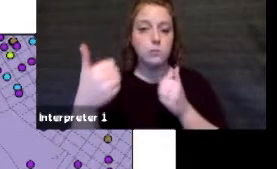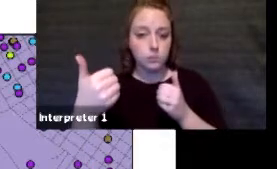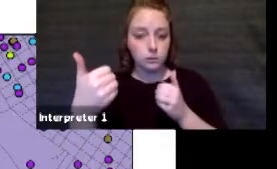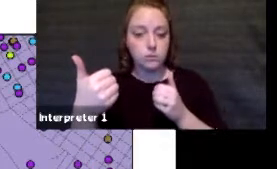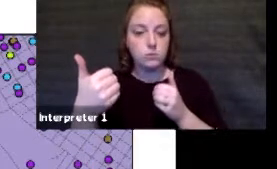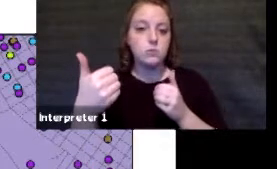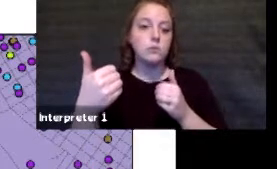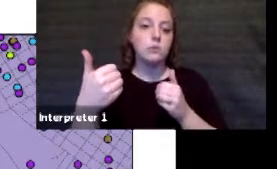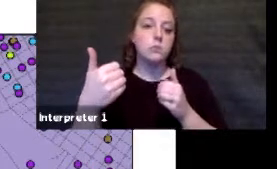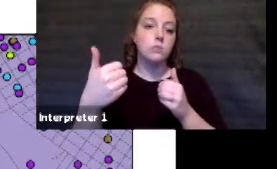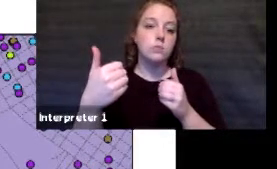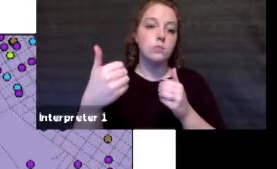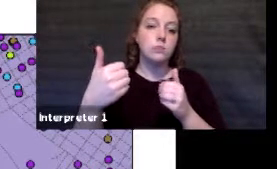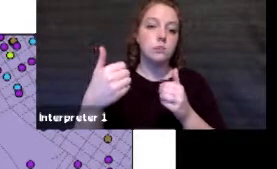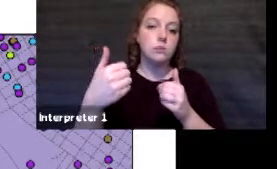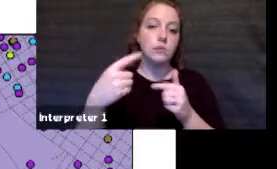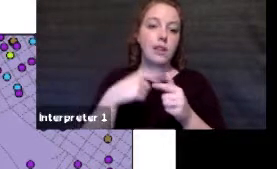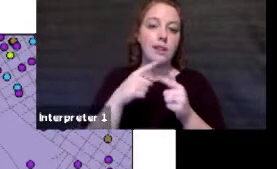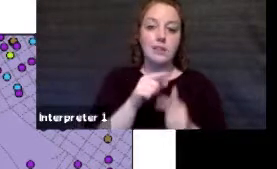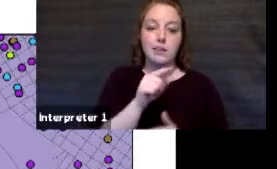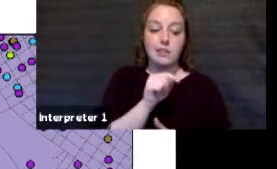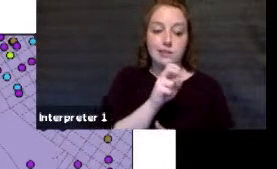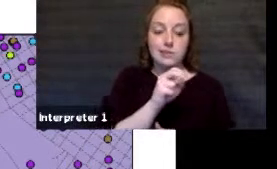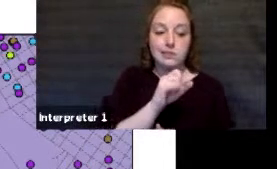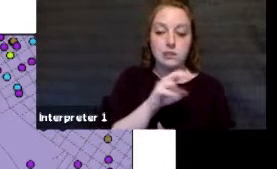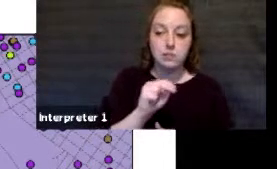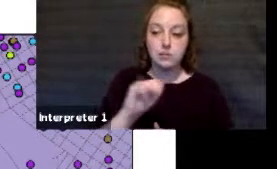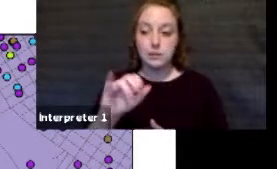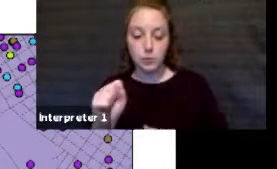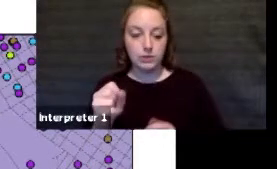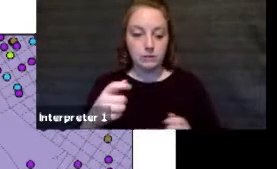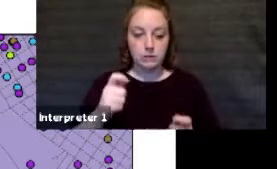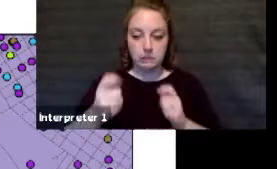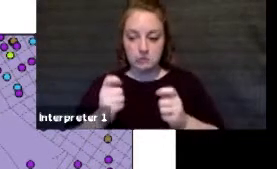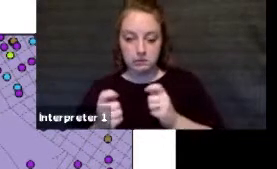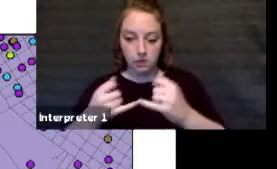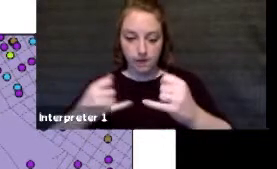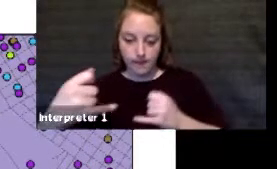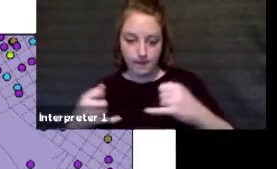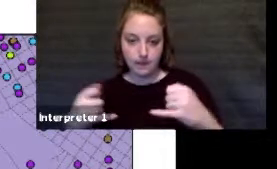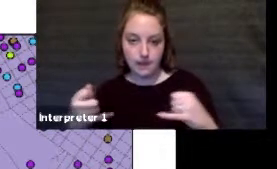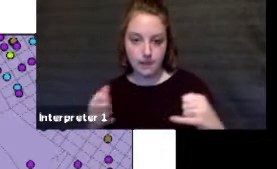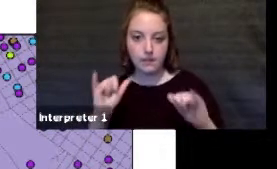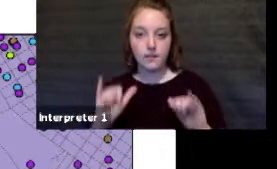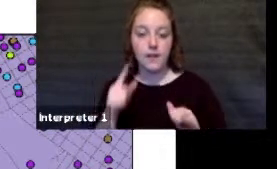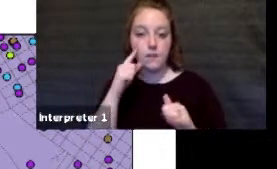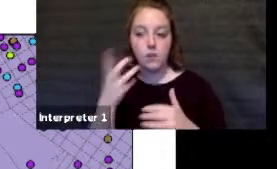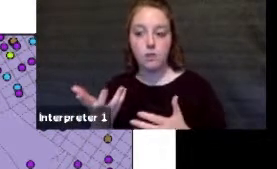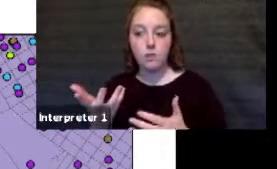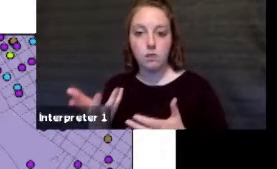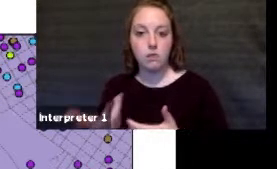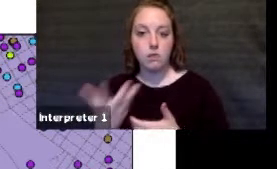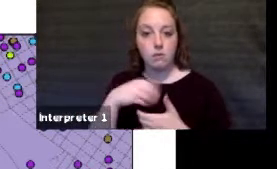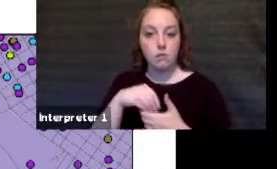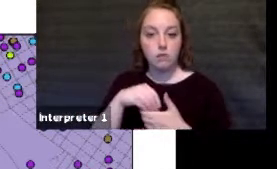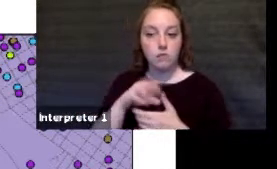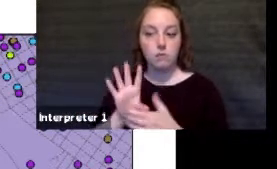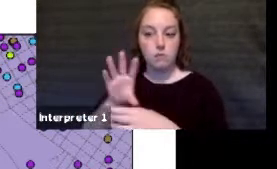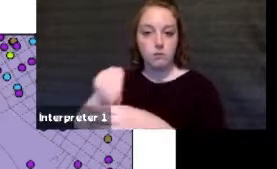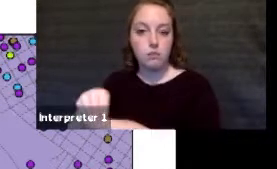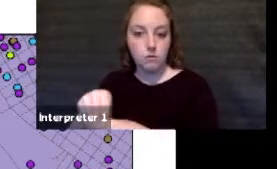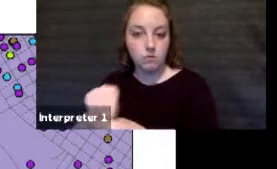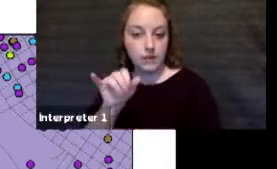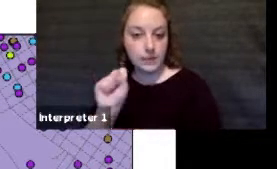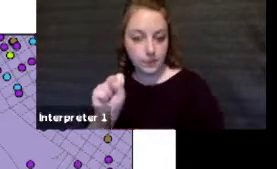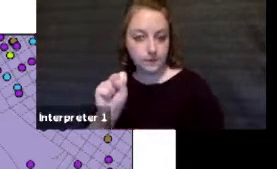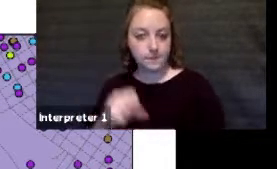were made between Indian Spring and Tennyson. And some changes were made to bring it all into the Indian Spring zone.